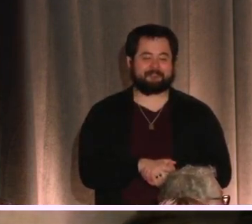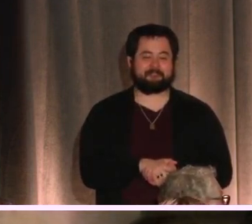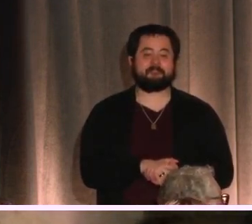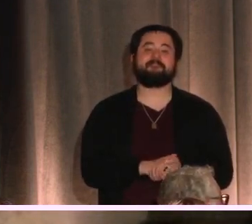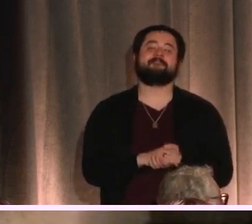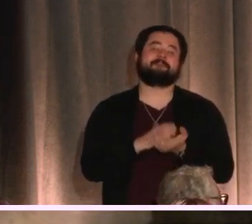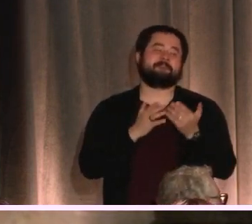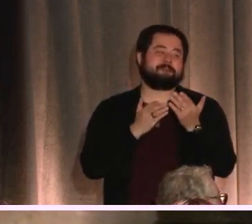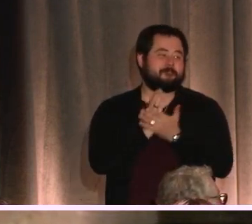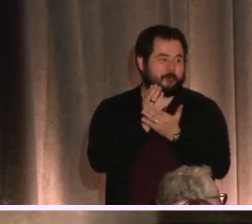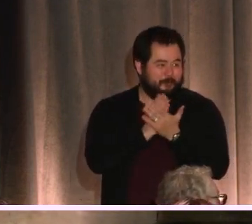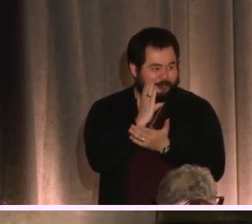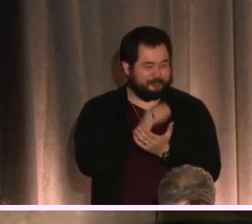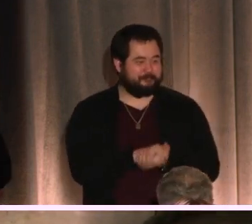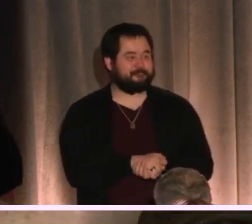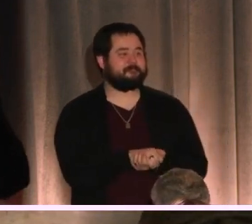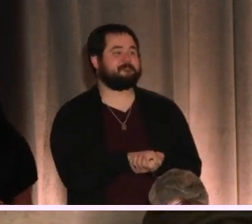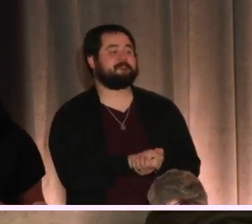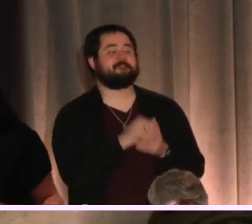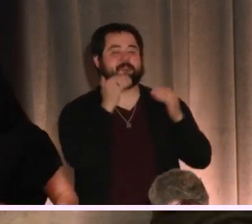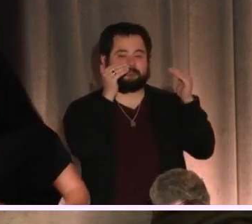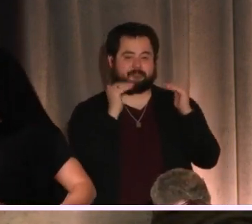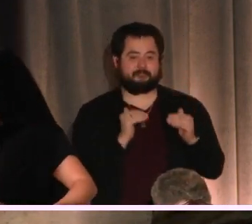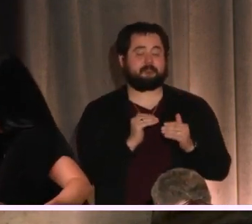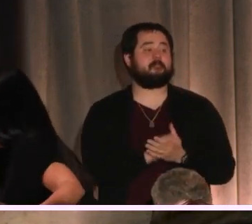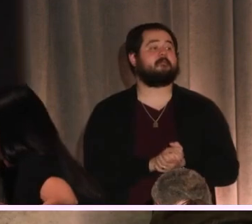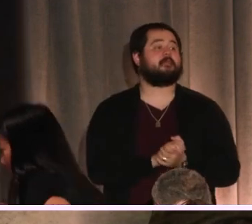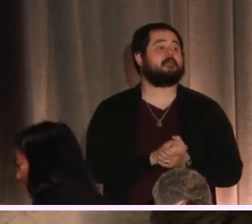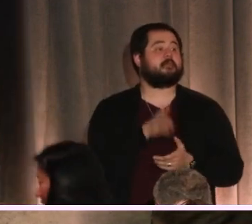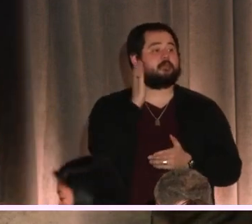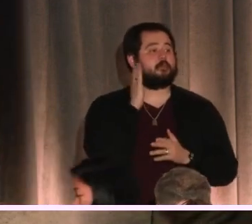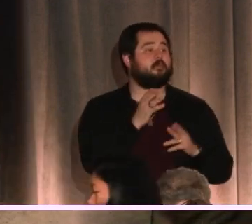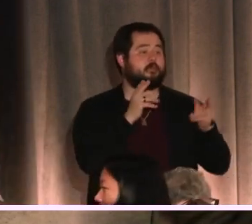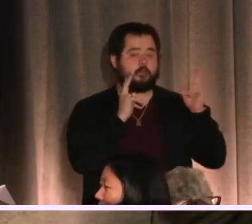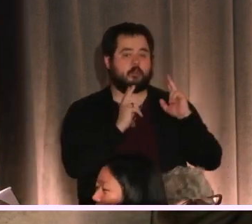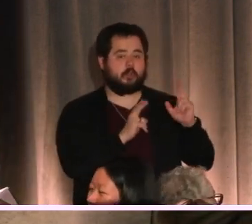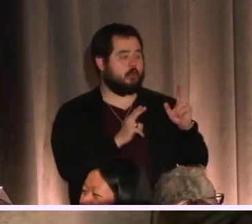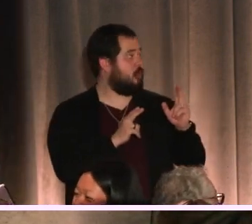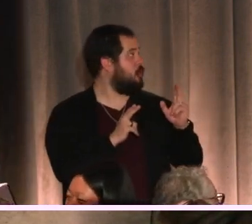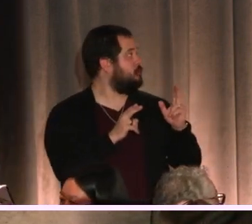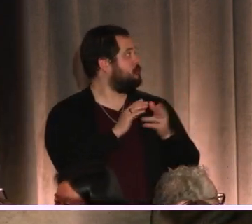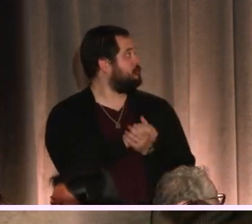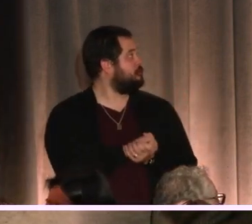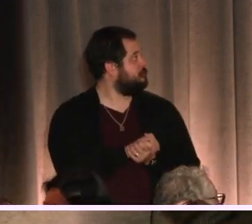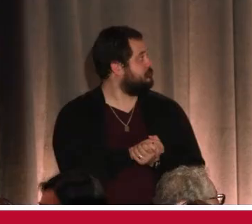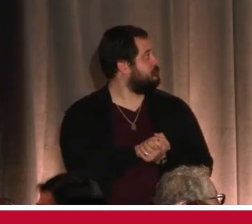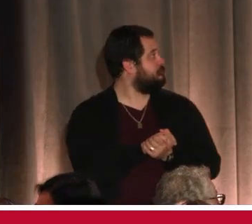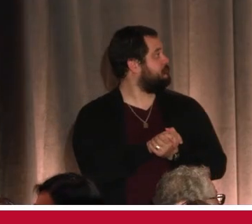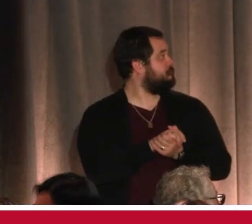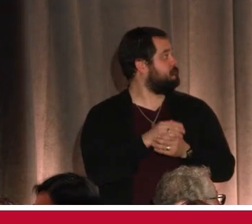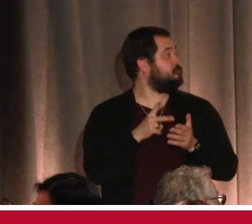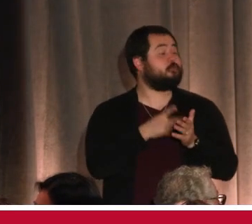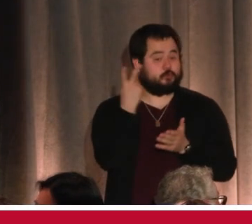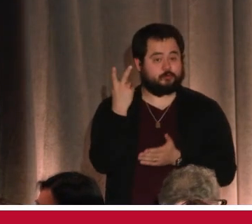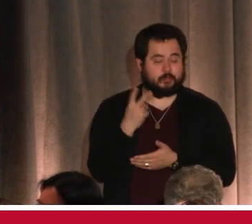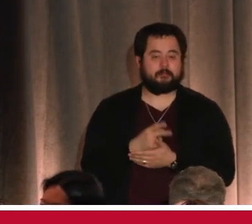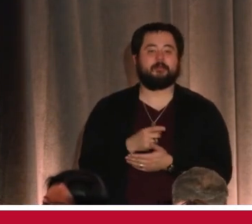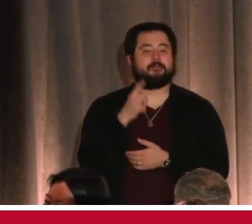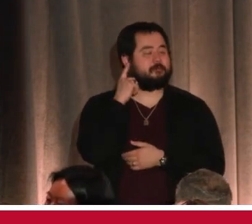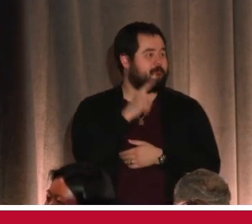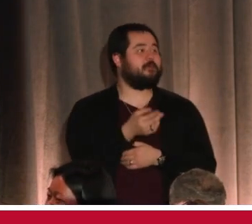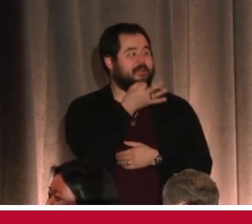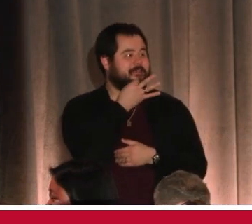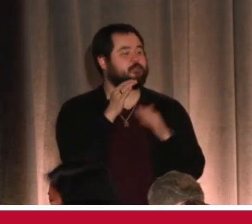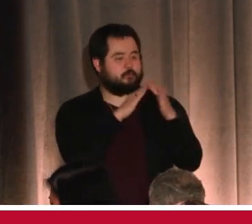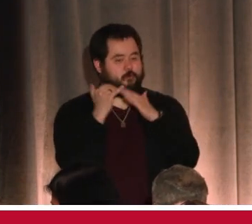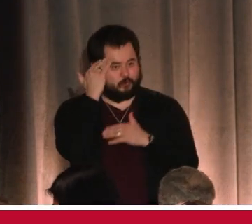you. All right. Next, we're going to honor a duo for excellence in community awareness, John Vento and Ron